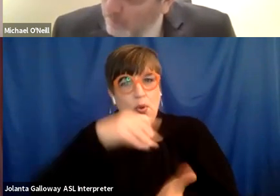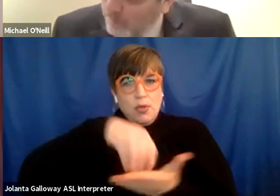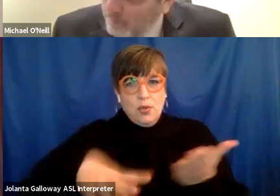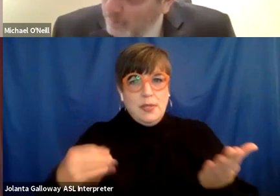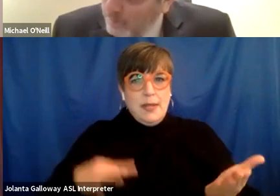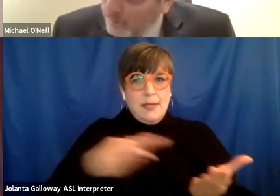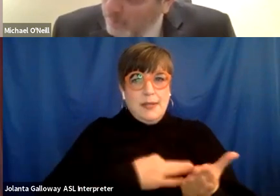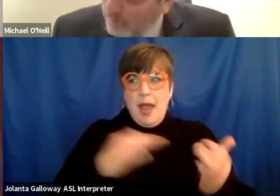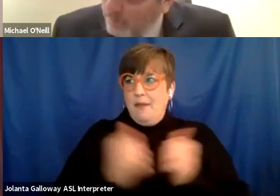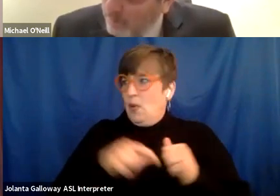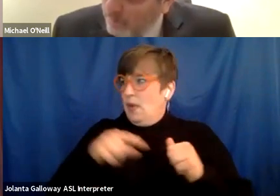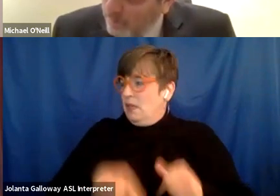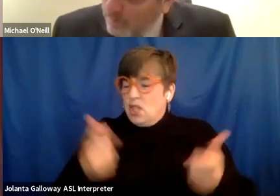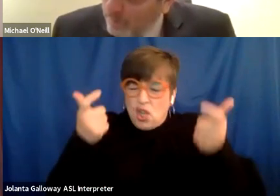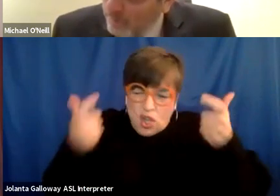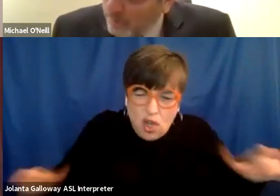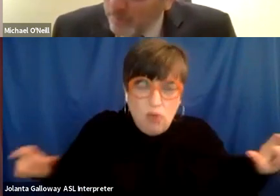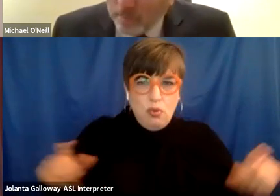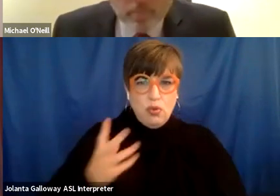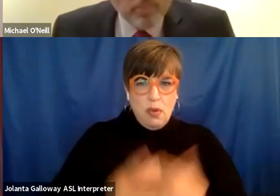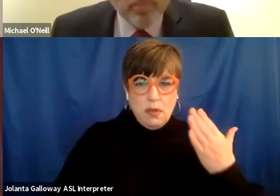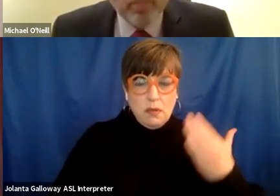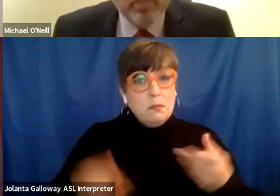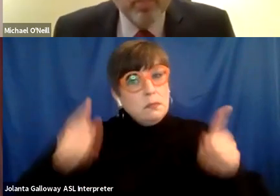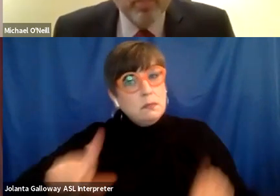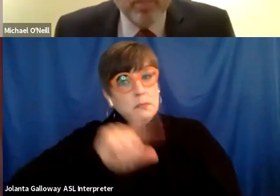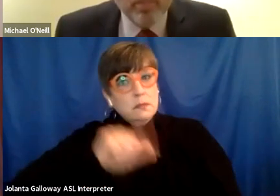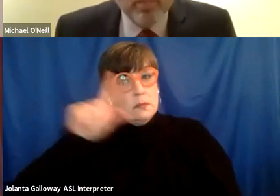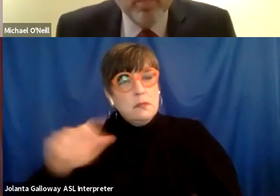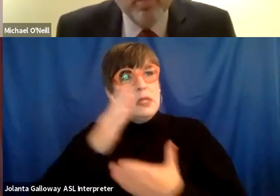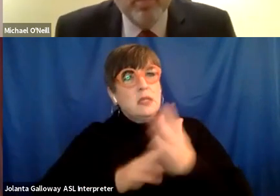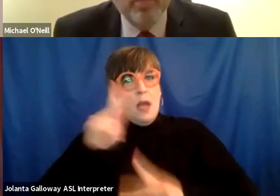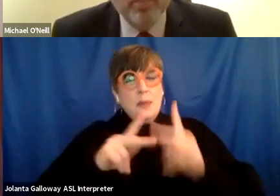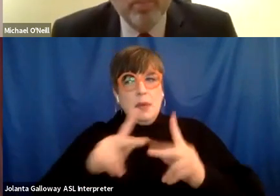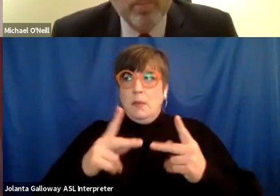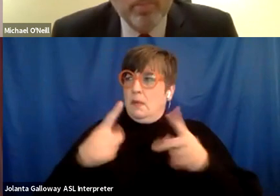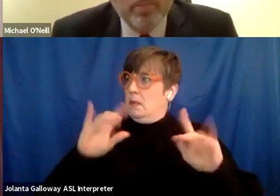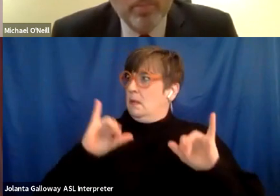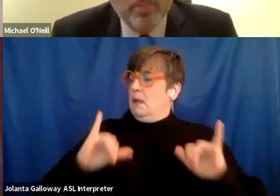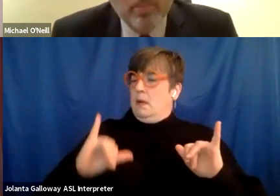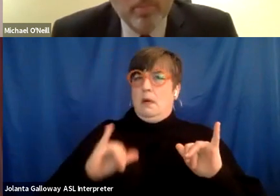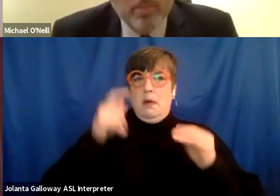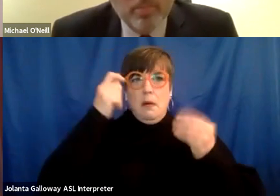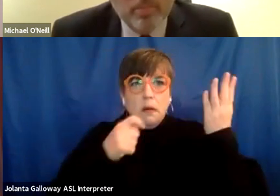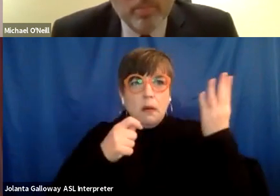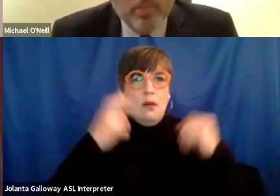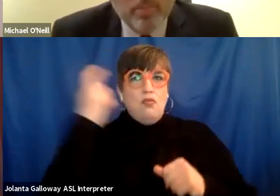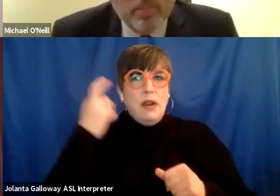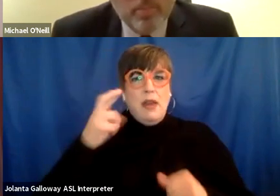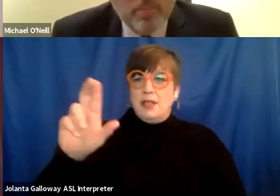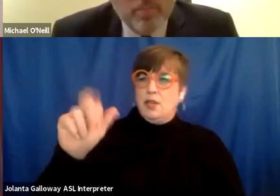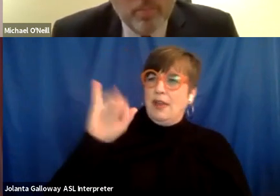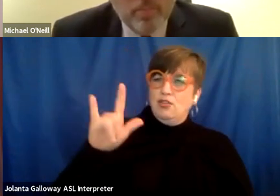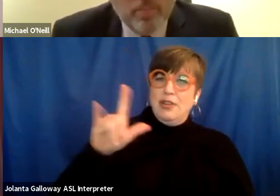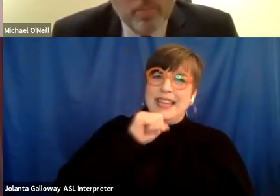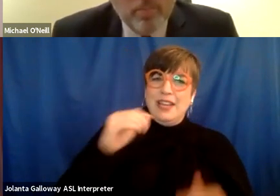this tremendous loss. In 2020, some people's eyes were open to issues of racial injustice. We have heard calls to defund